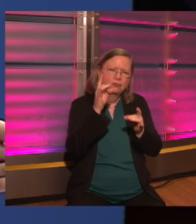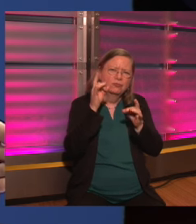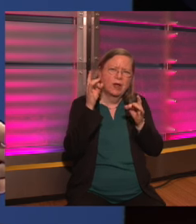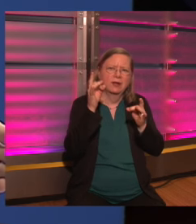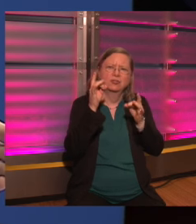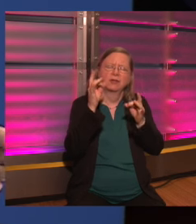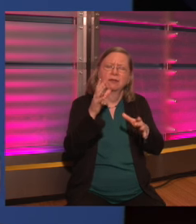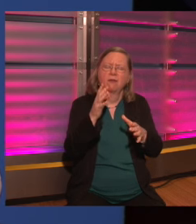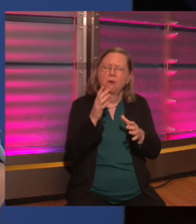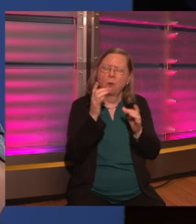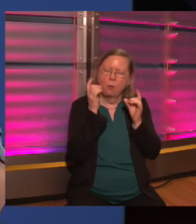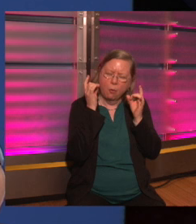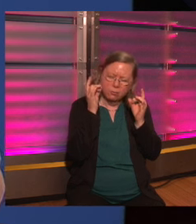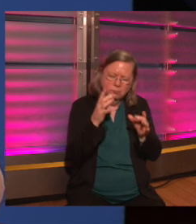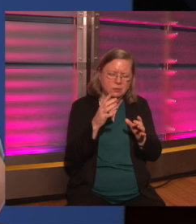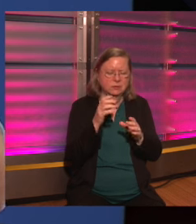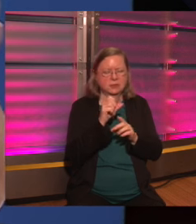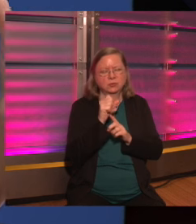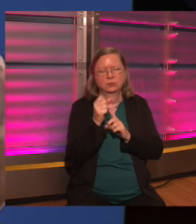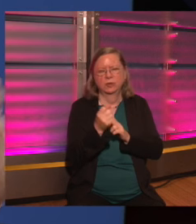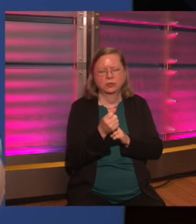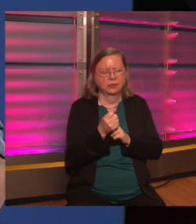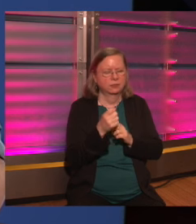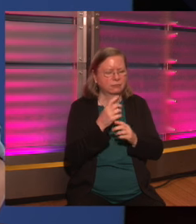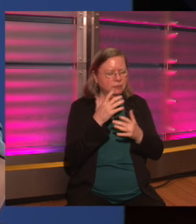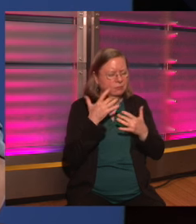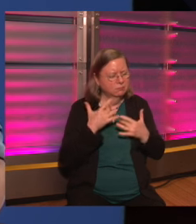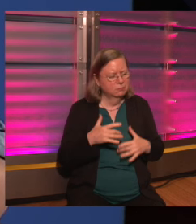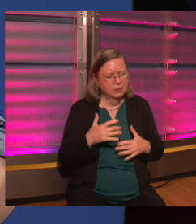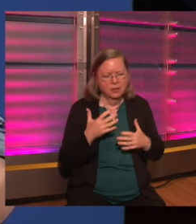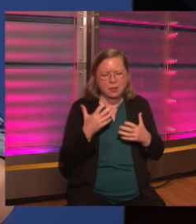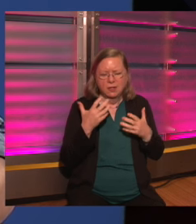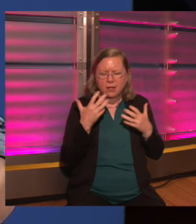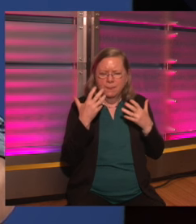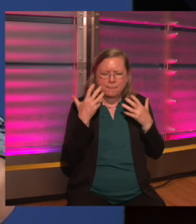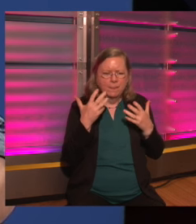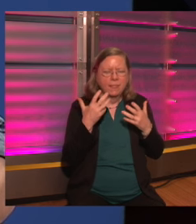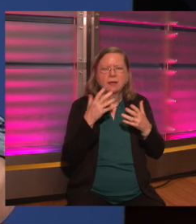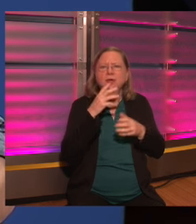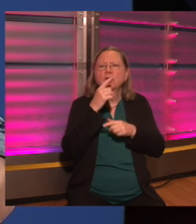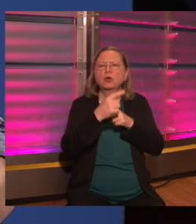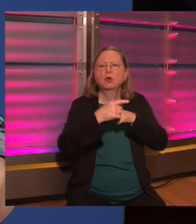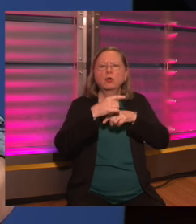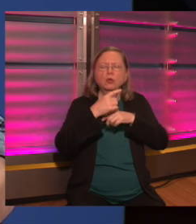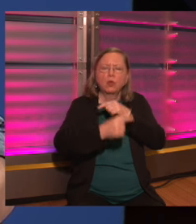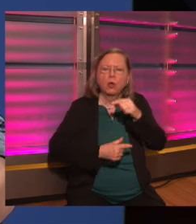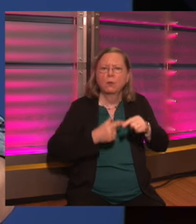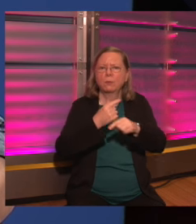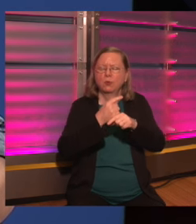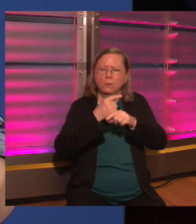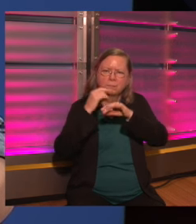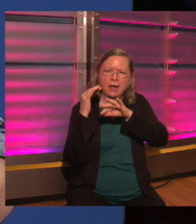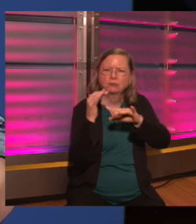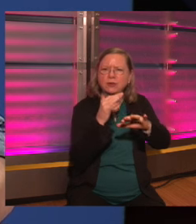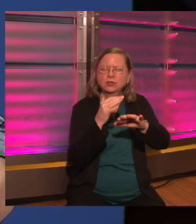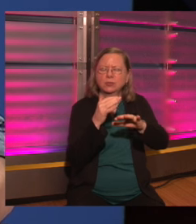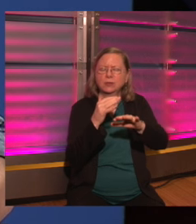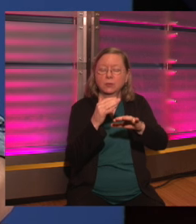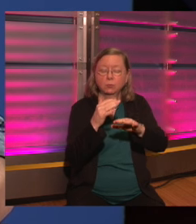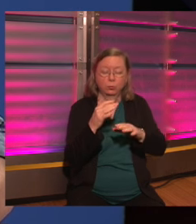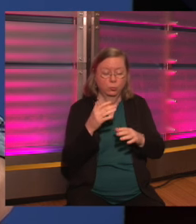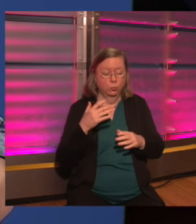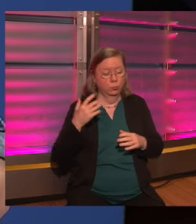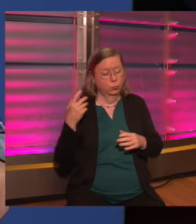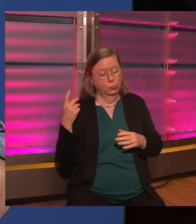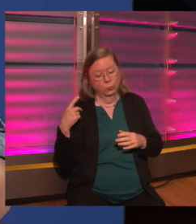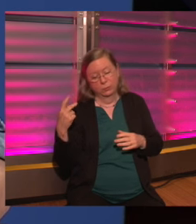horrible situation, this even global migration. So when we were looking at an area to focus on,